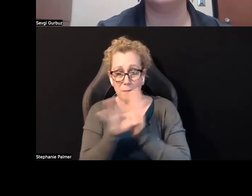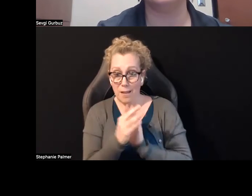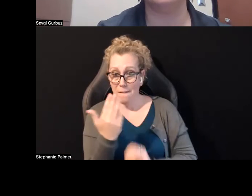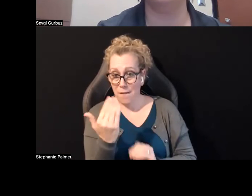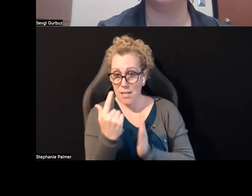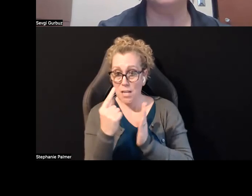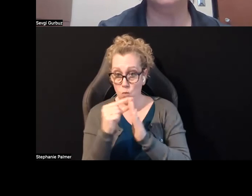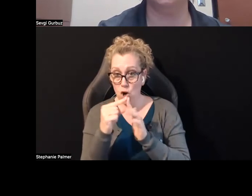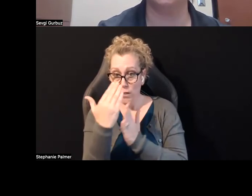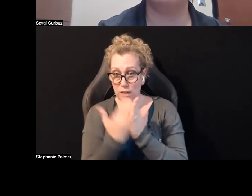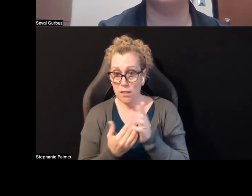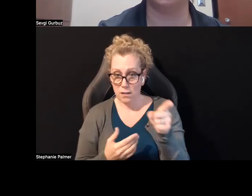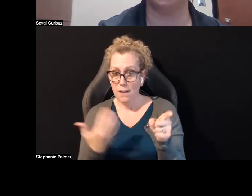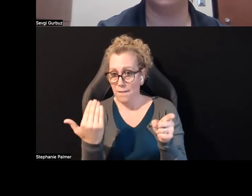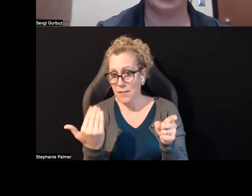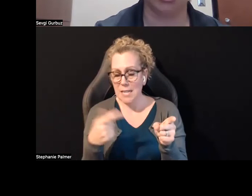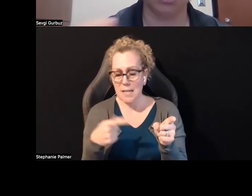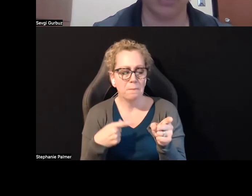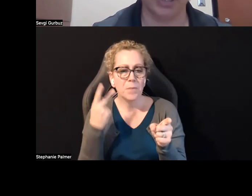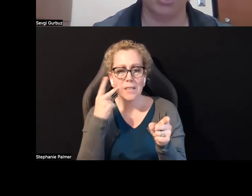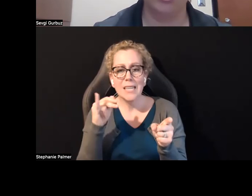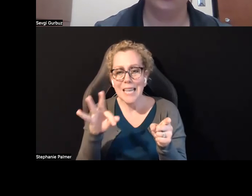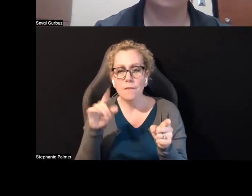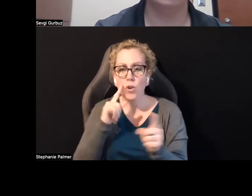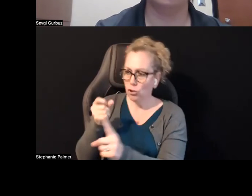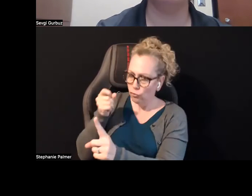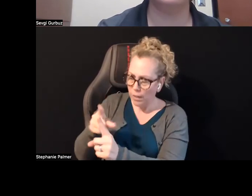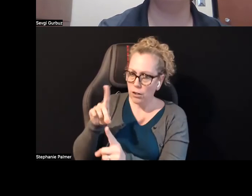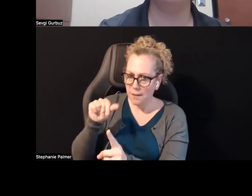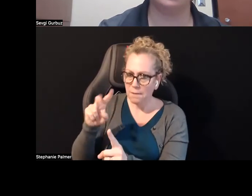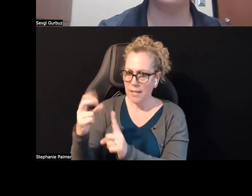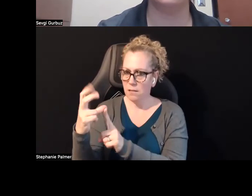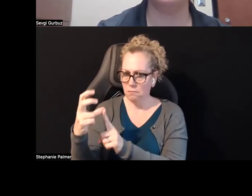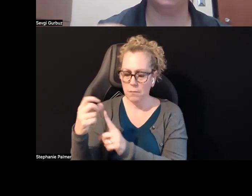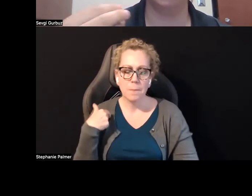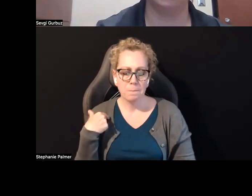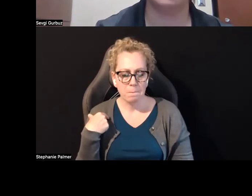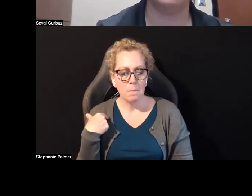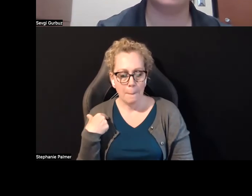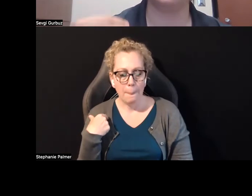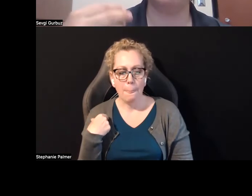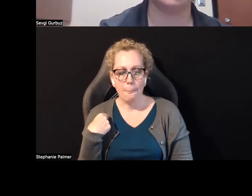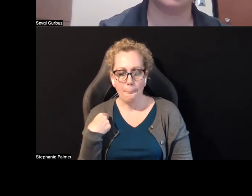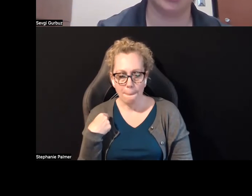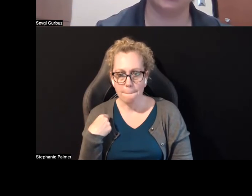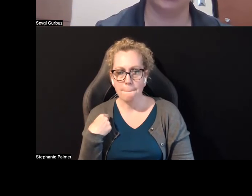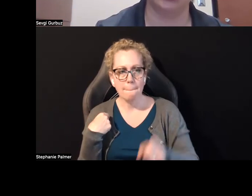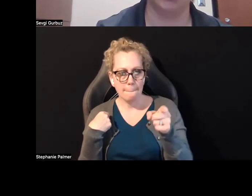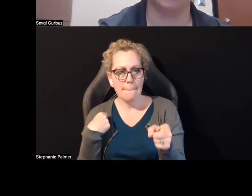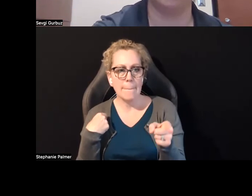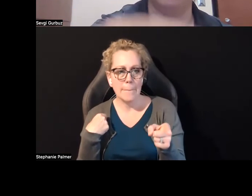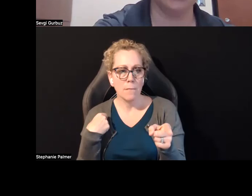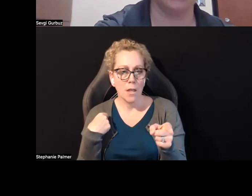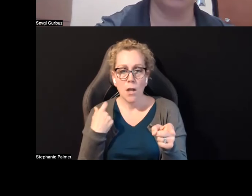and tried to see whether we could use them for device triggering. And we found that we could do that, and that the best sign